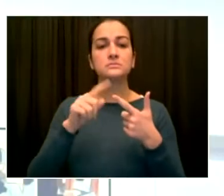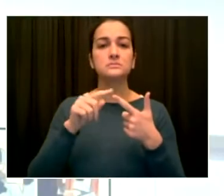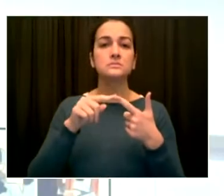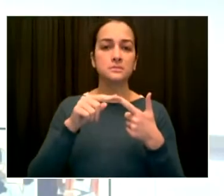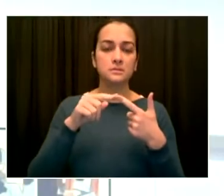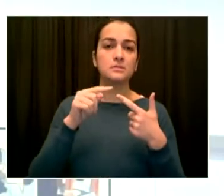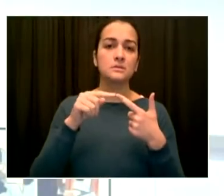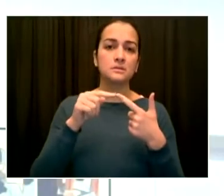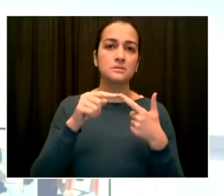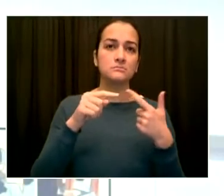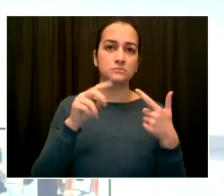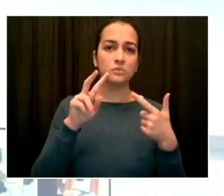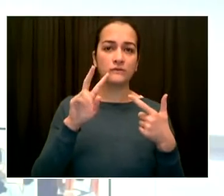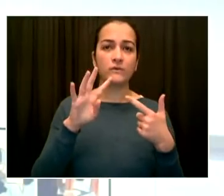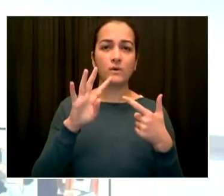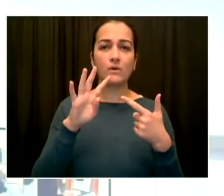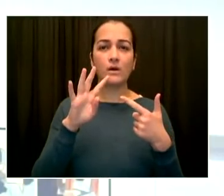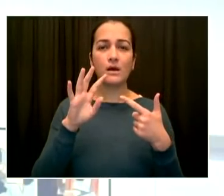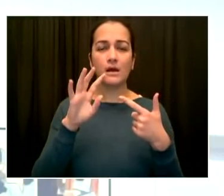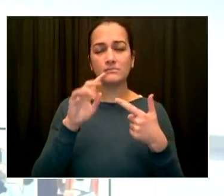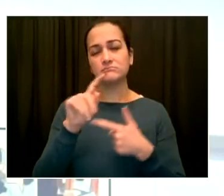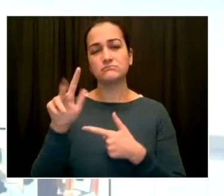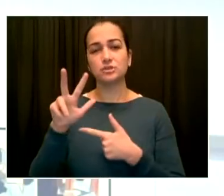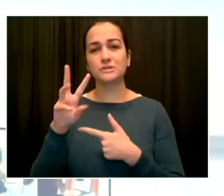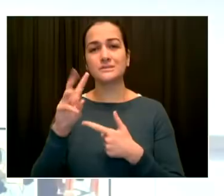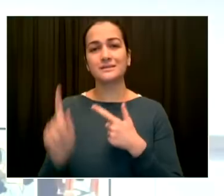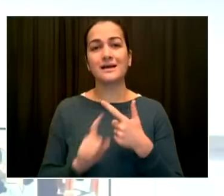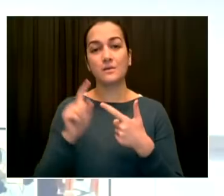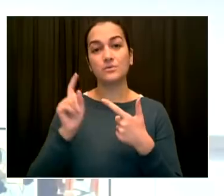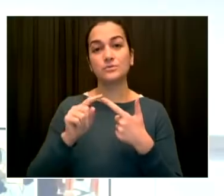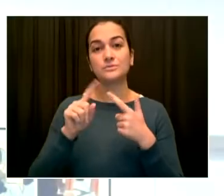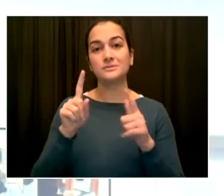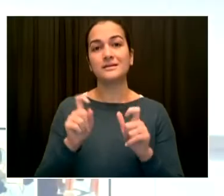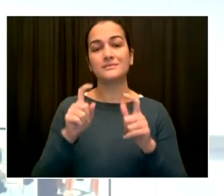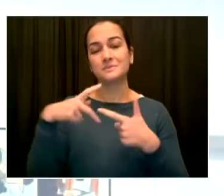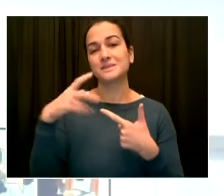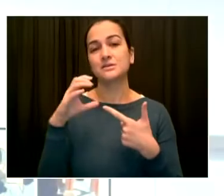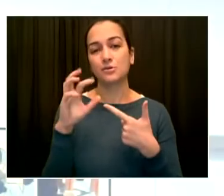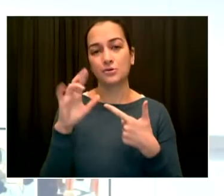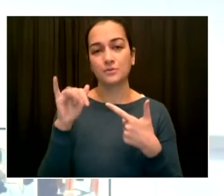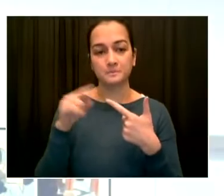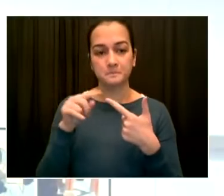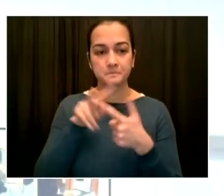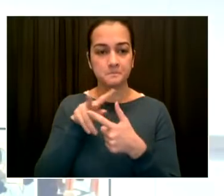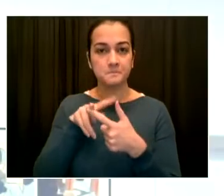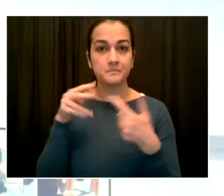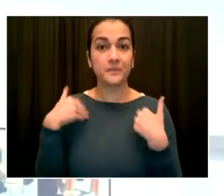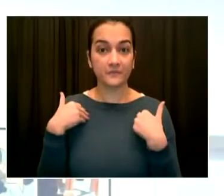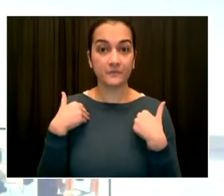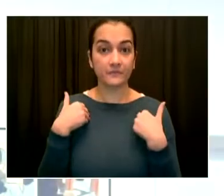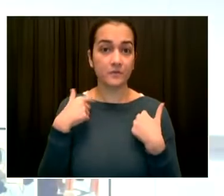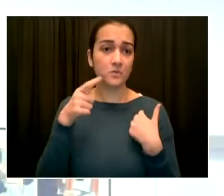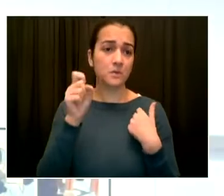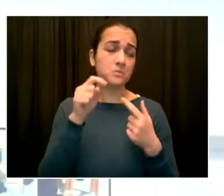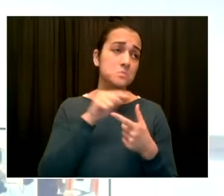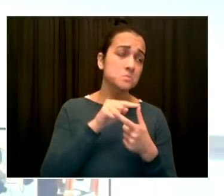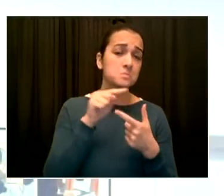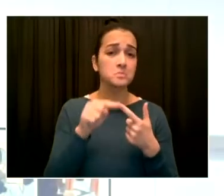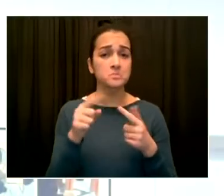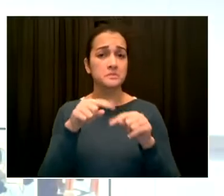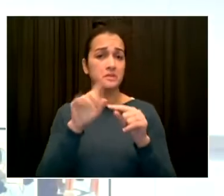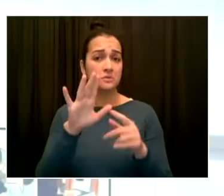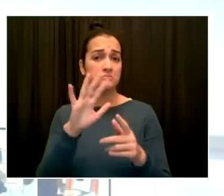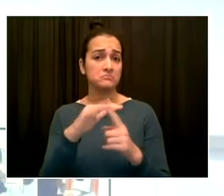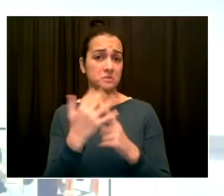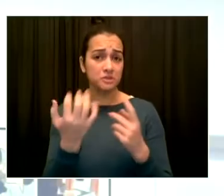go to a place that's convenient for you and to get a result back in the time frame that you need. So we have a range of options